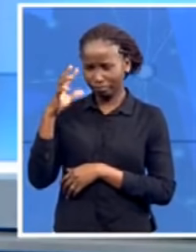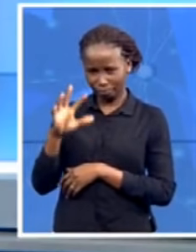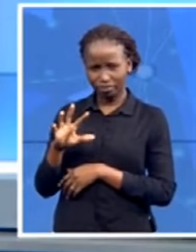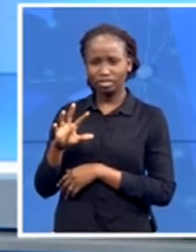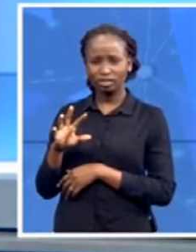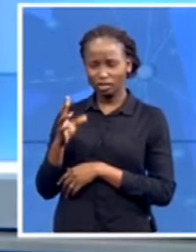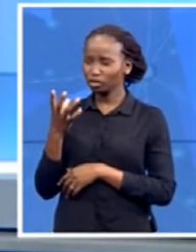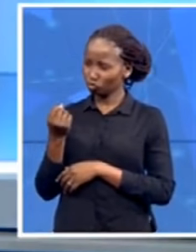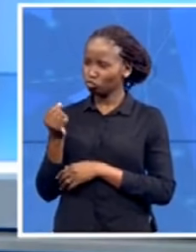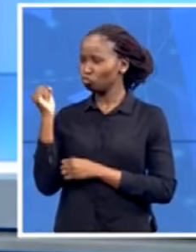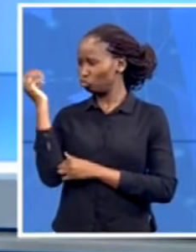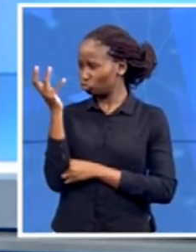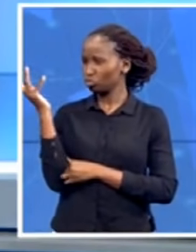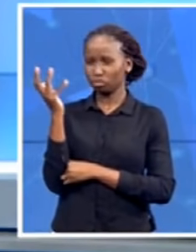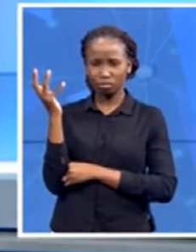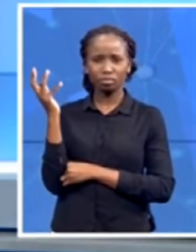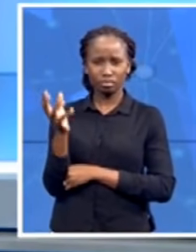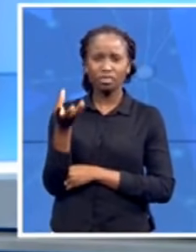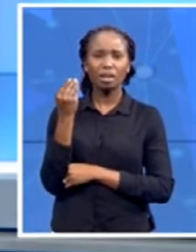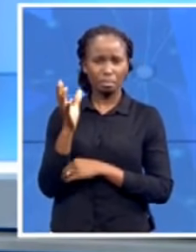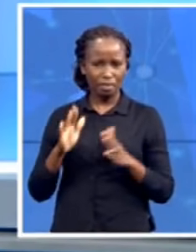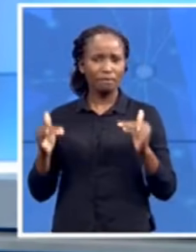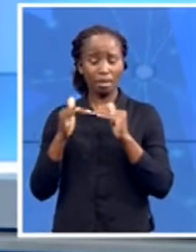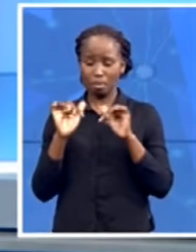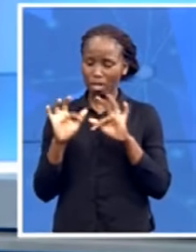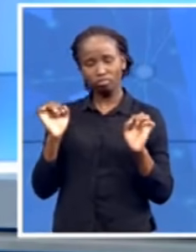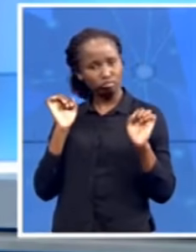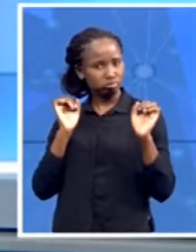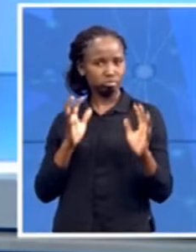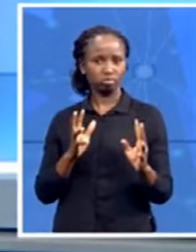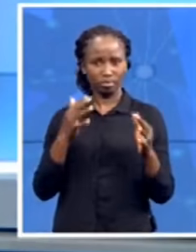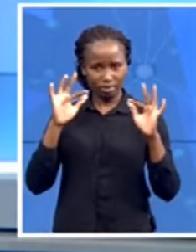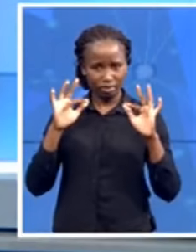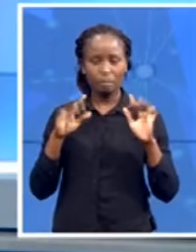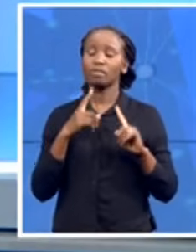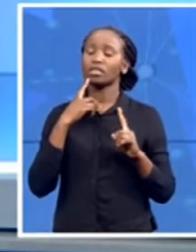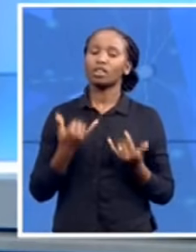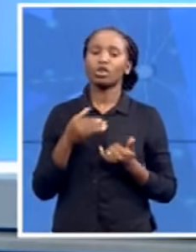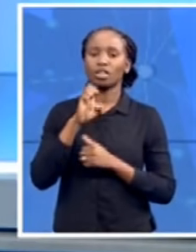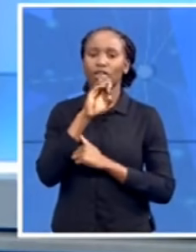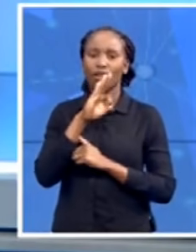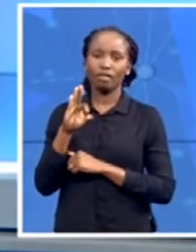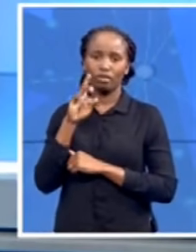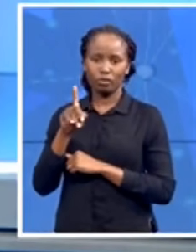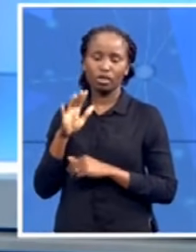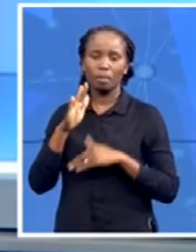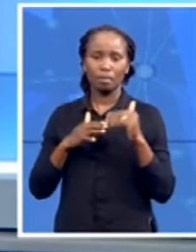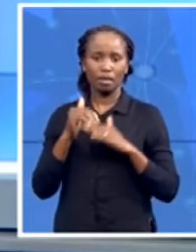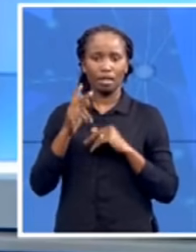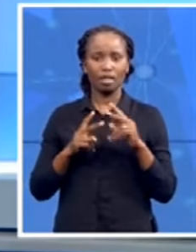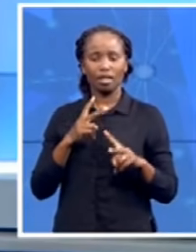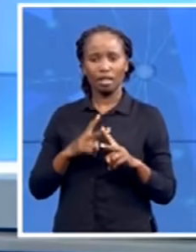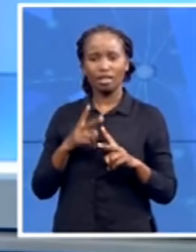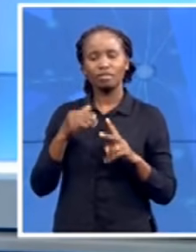then it was also a bold political statement for the EFF to rename its building after late struggle stalwart Winnie Madikizela-Mandela, wouldn't you say?